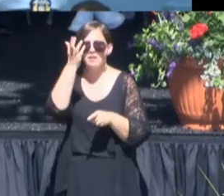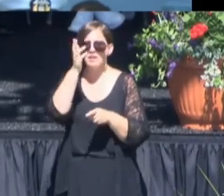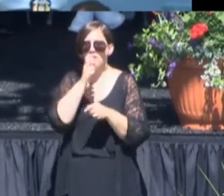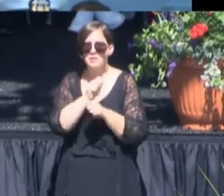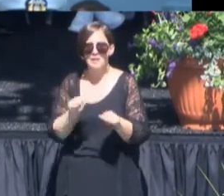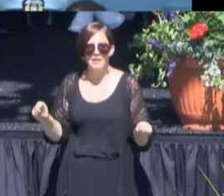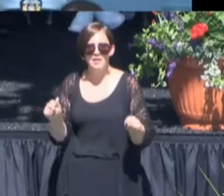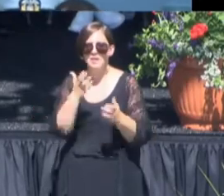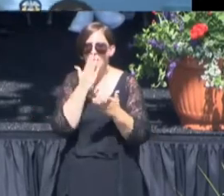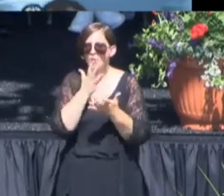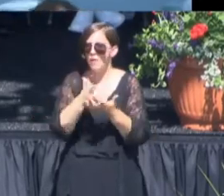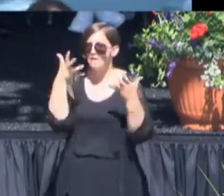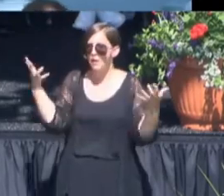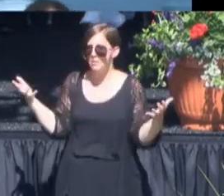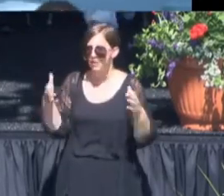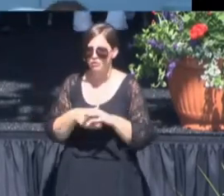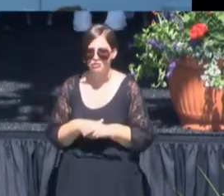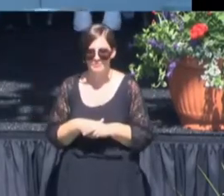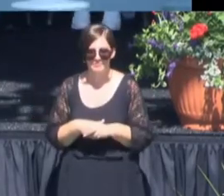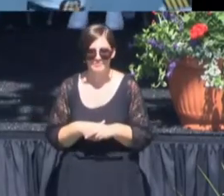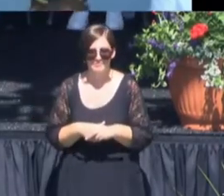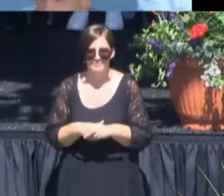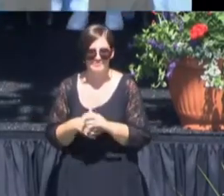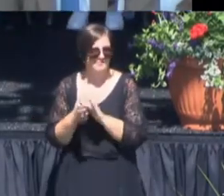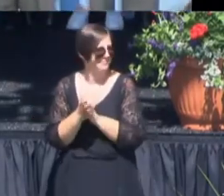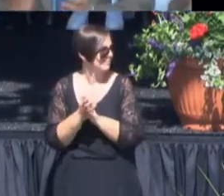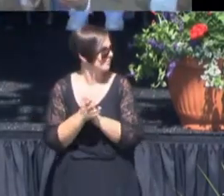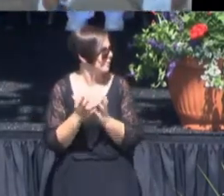to you all. Thank you very much, ladies and gentlemen.